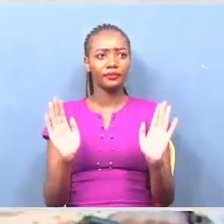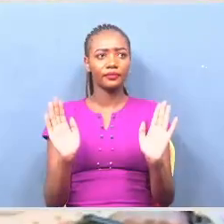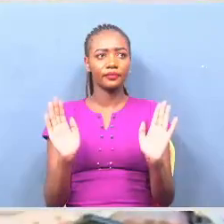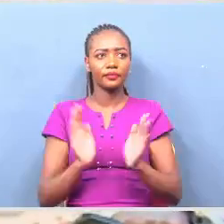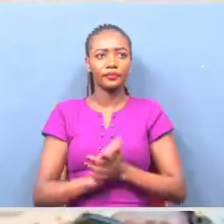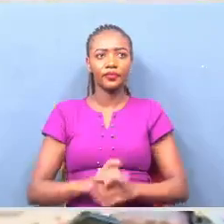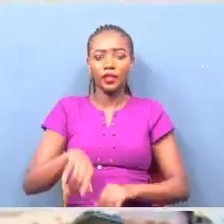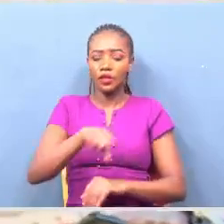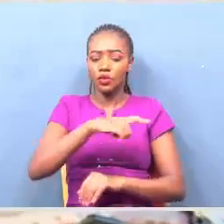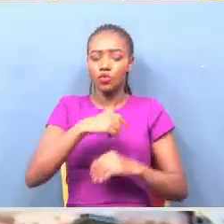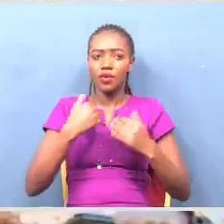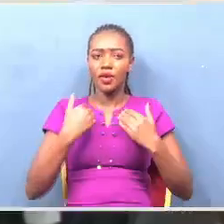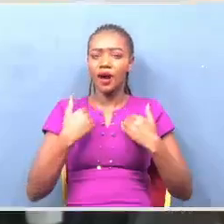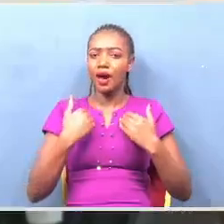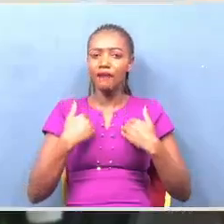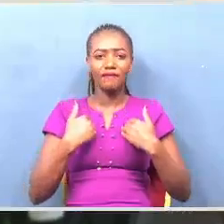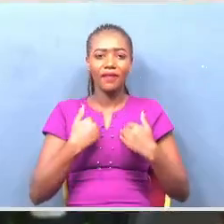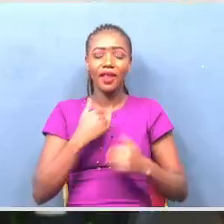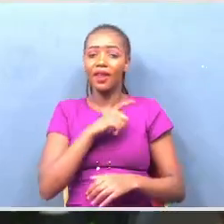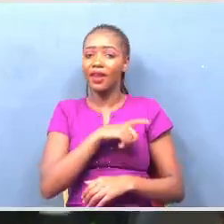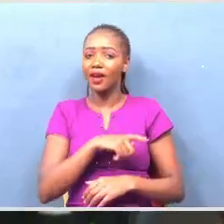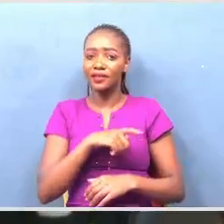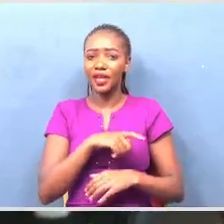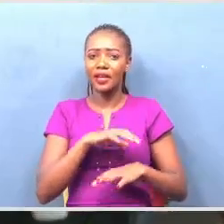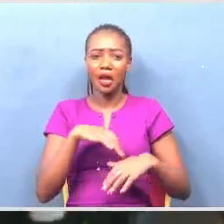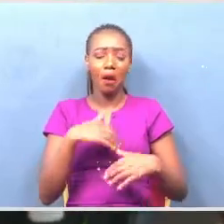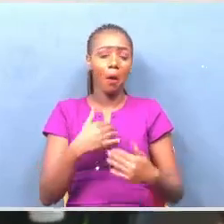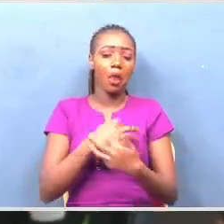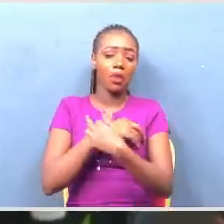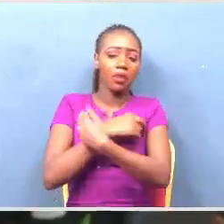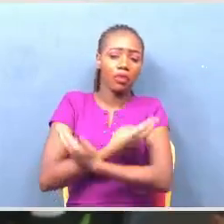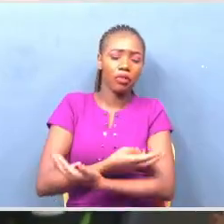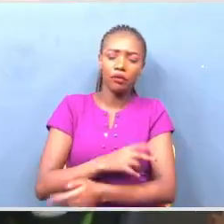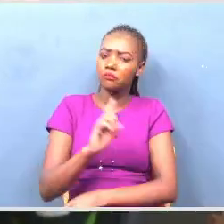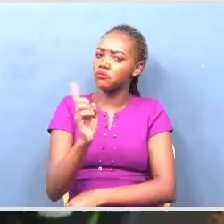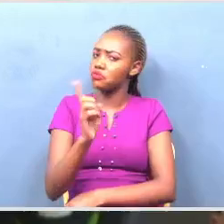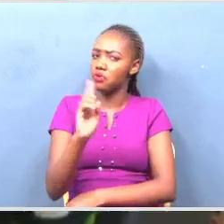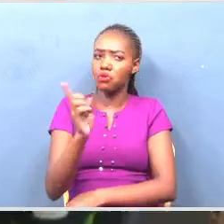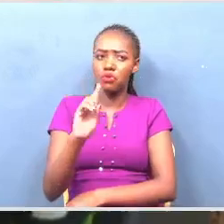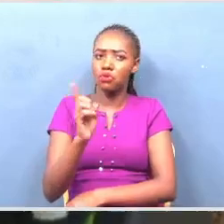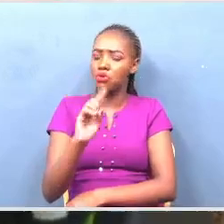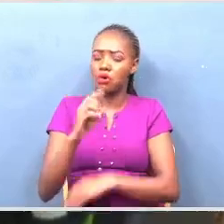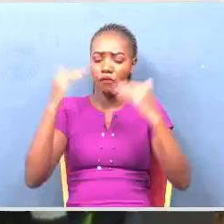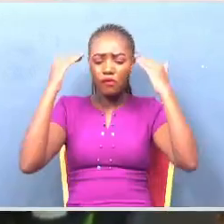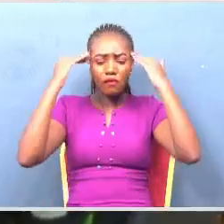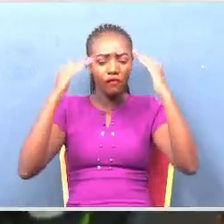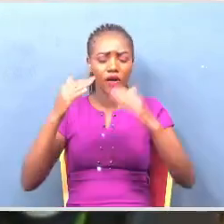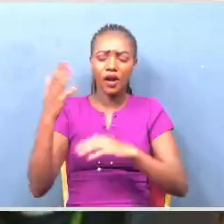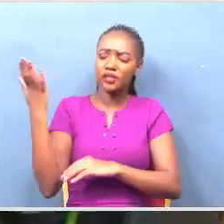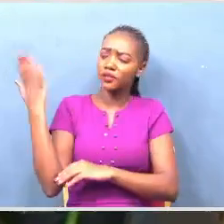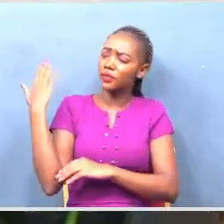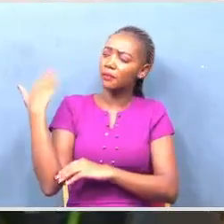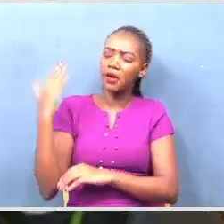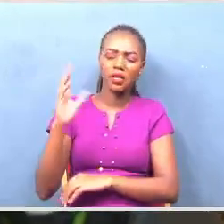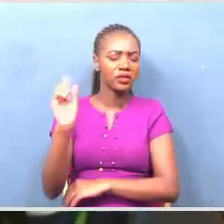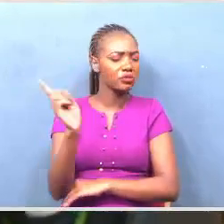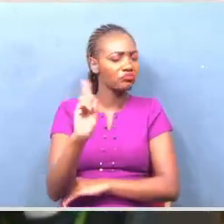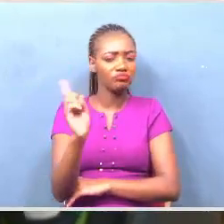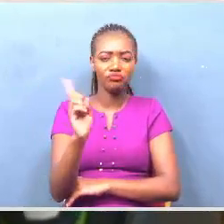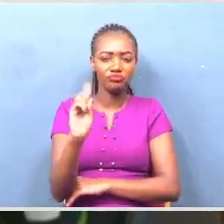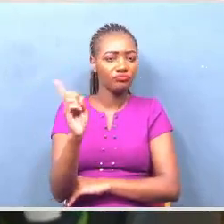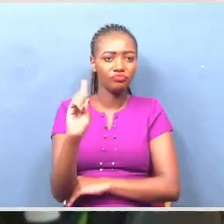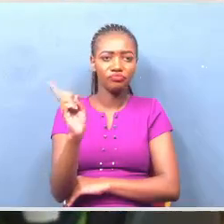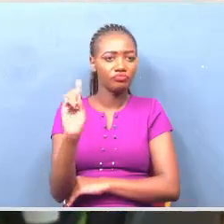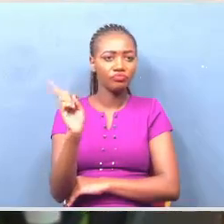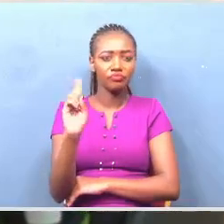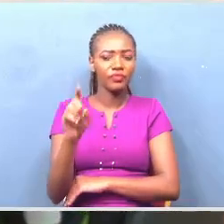We do not have the luxury to look back. We do not have the luxury